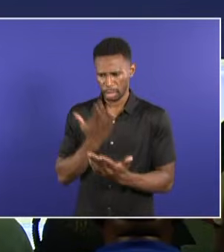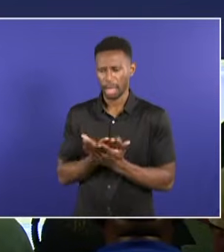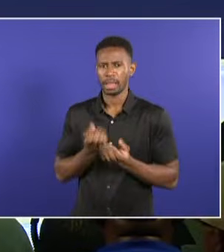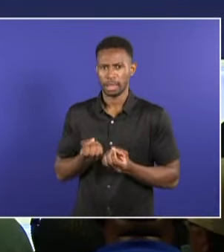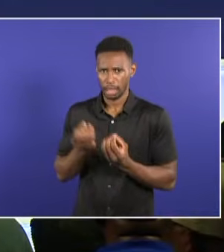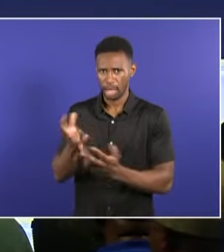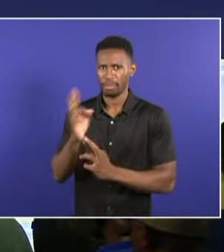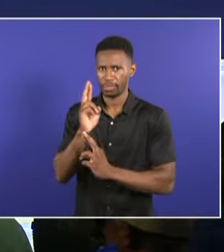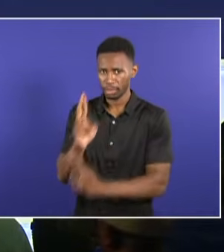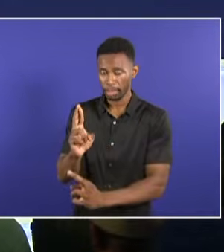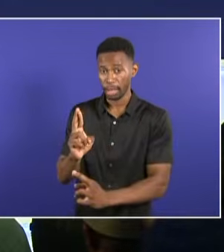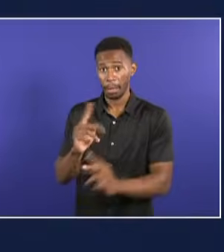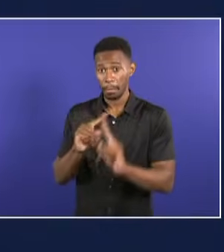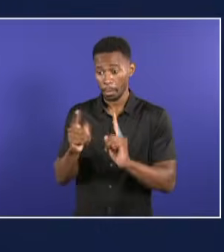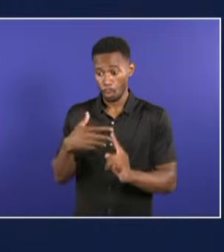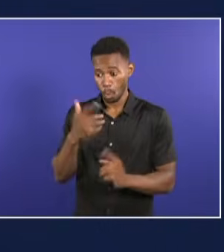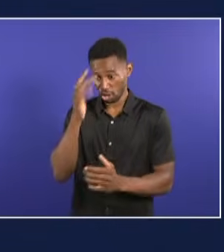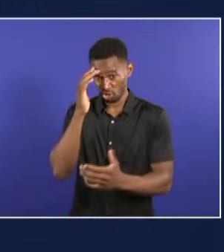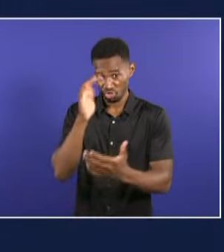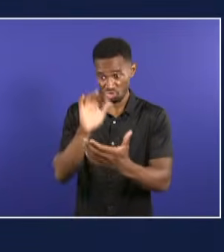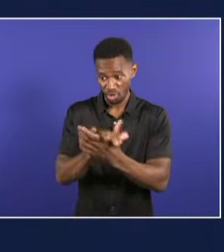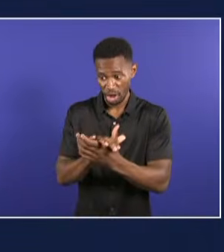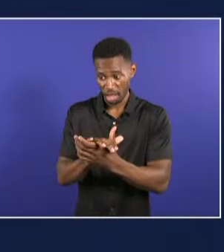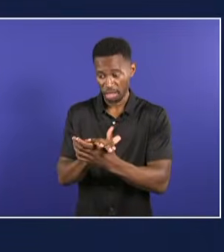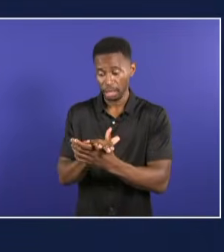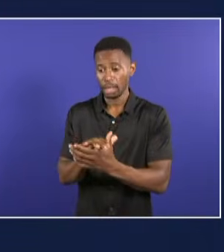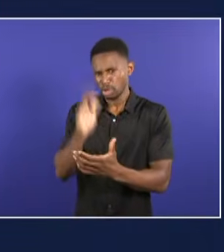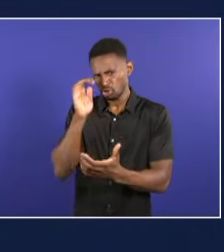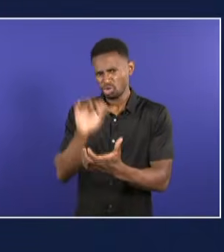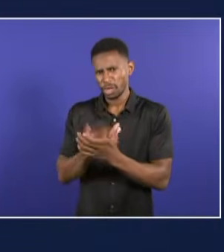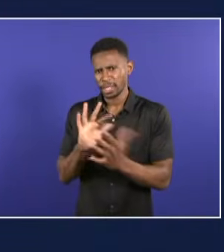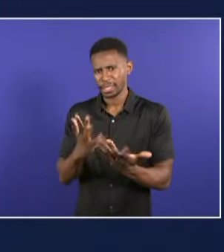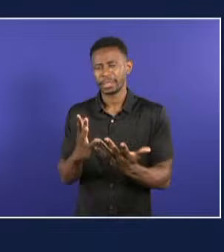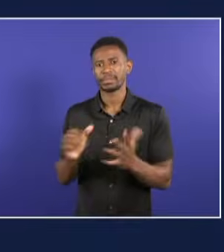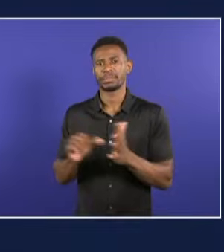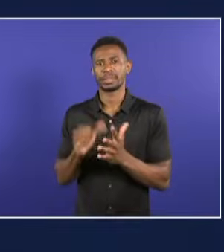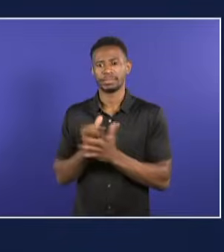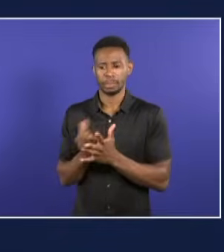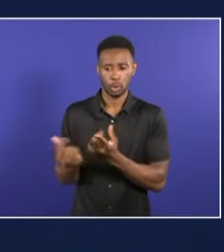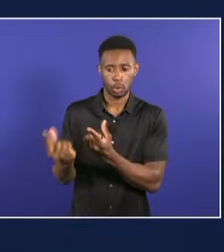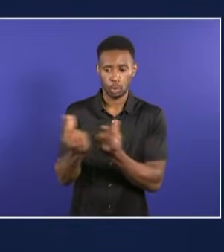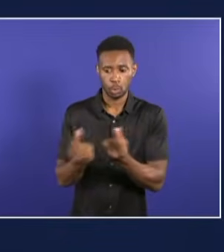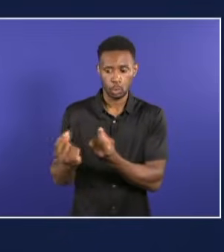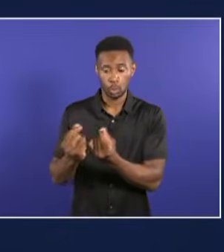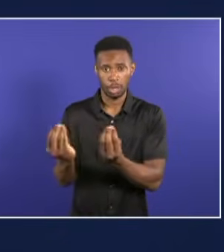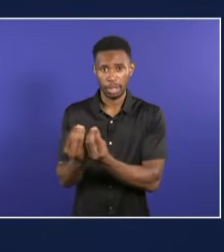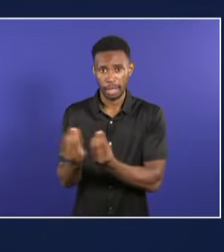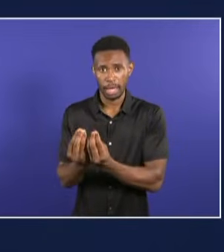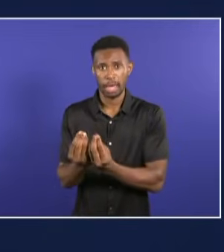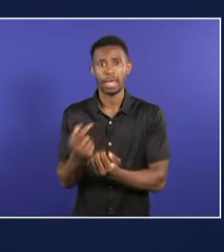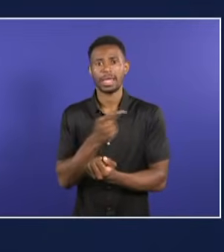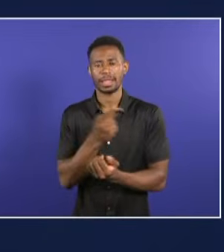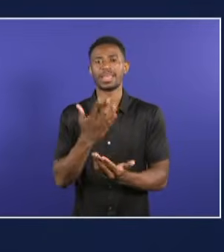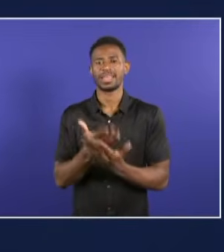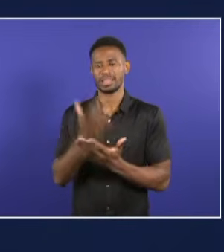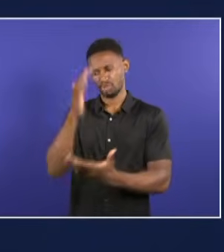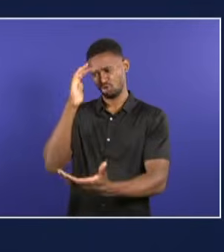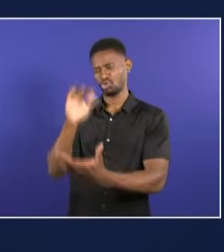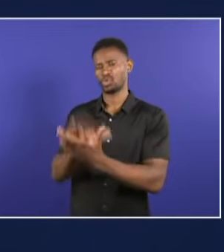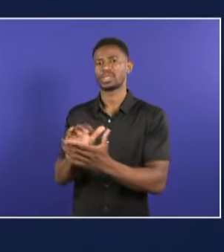earned, exactly. Trust is not earned on TV or on social media. Trust is earned the old-fashioned